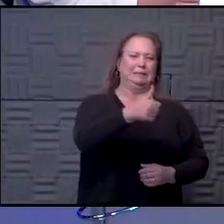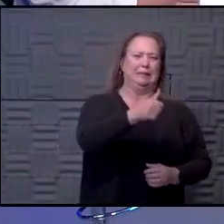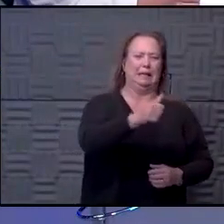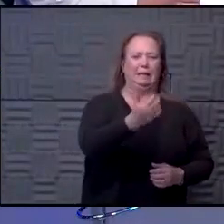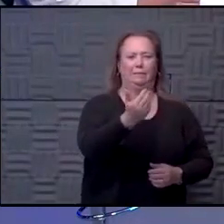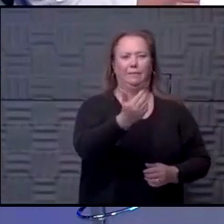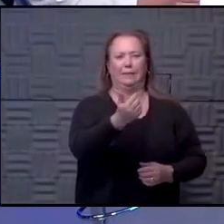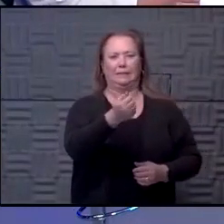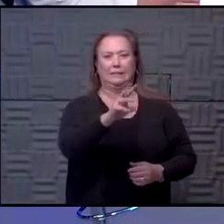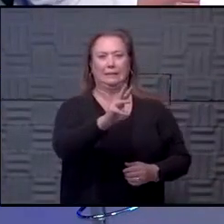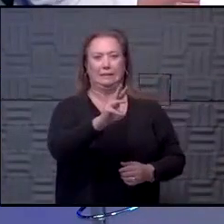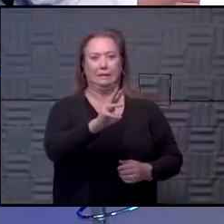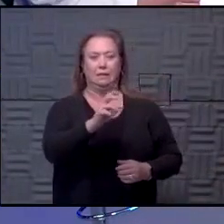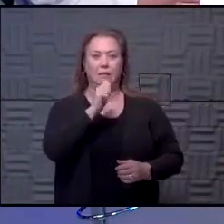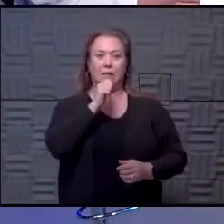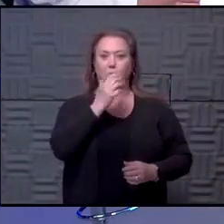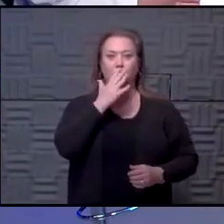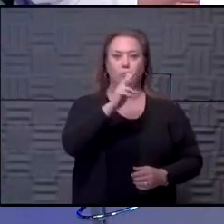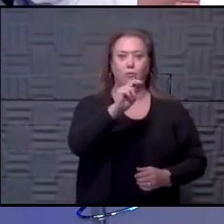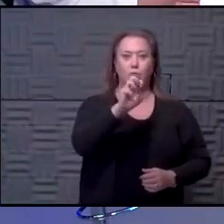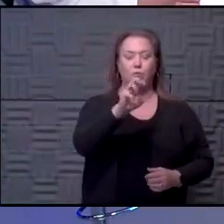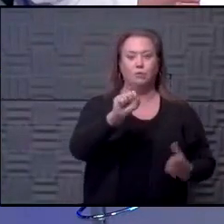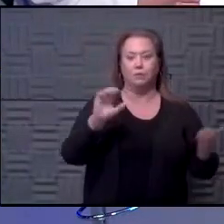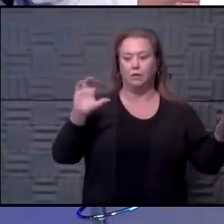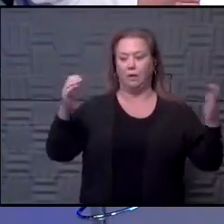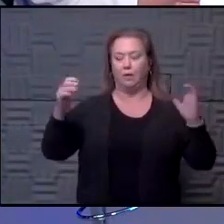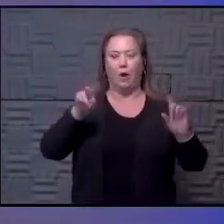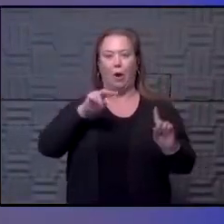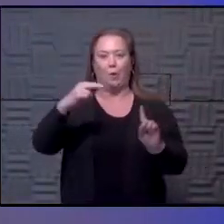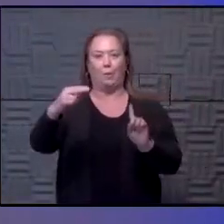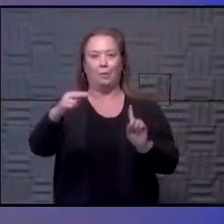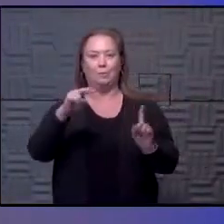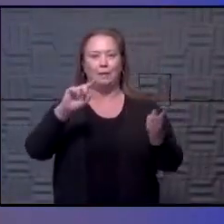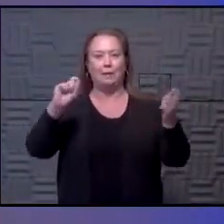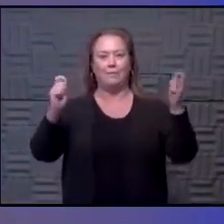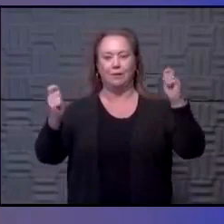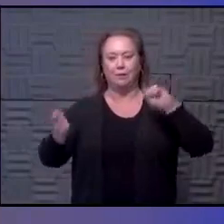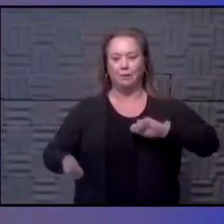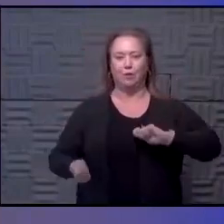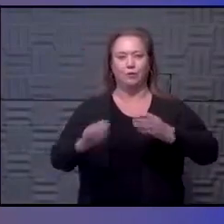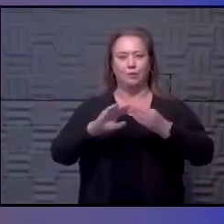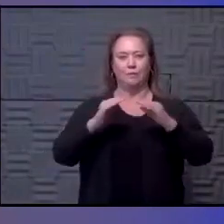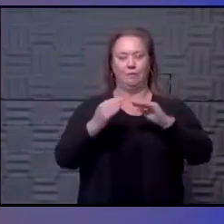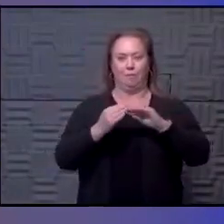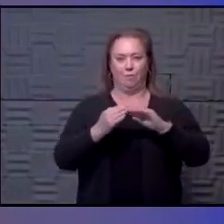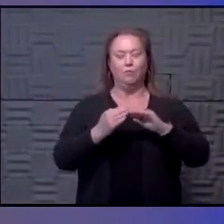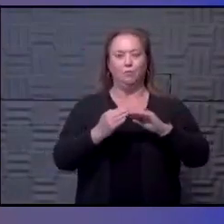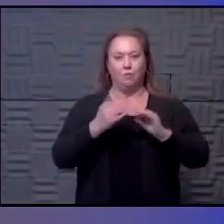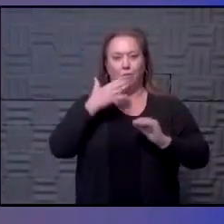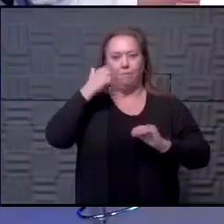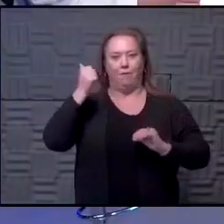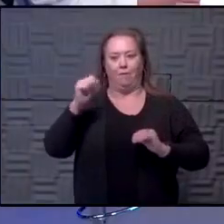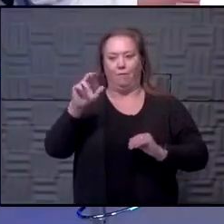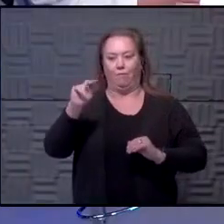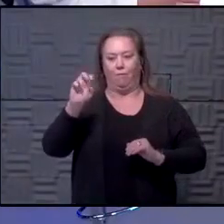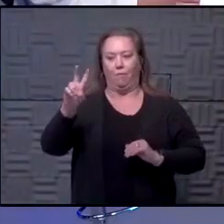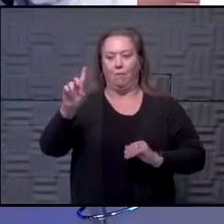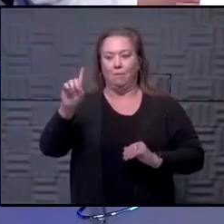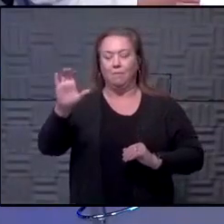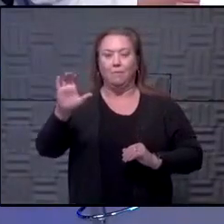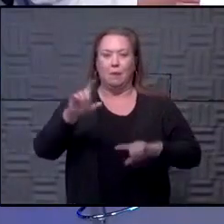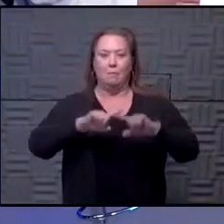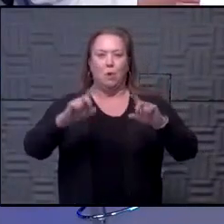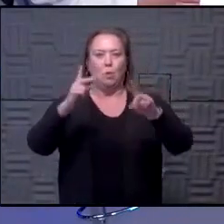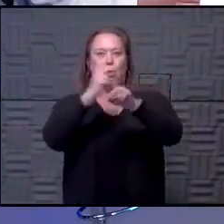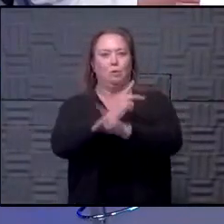it was not good news. And now perspective has changed and it's much better than it was in November and December. And just to say, I